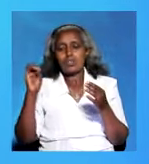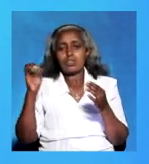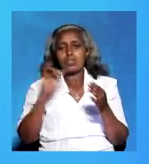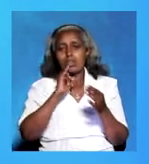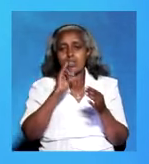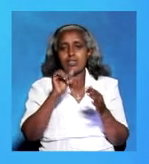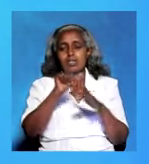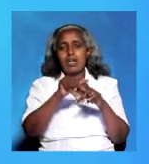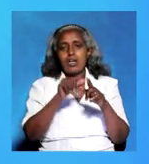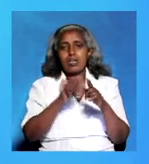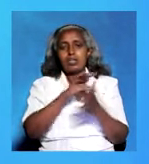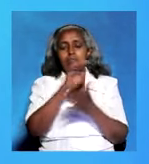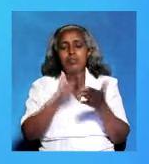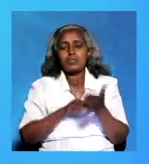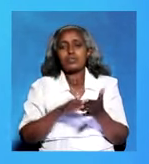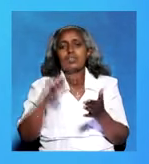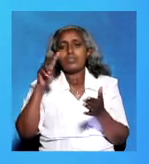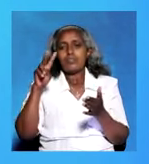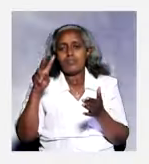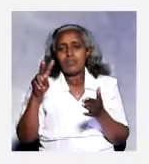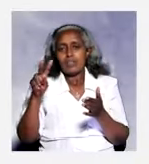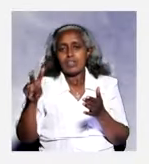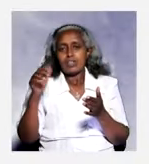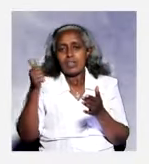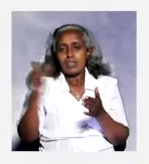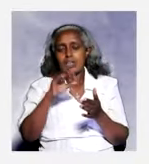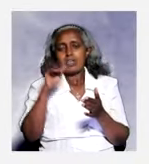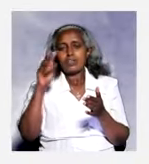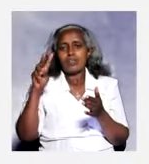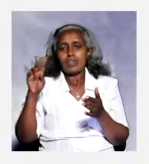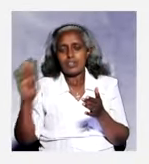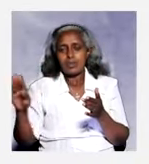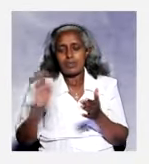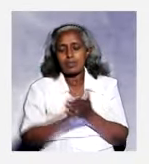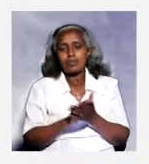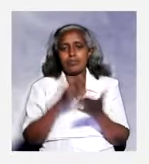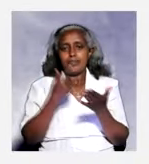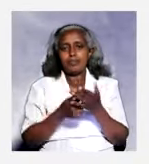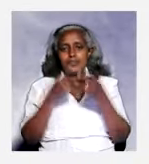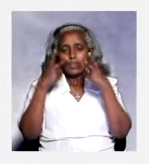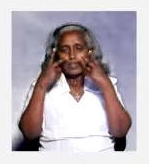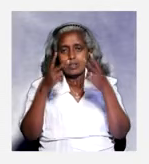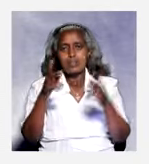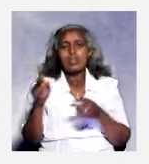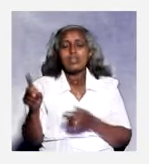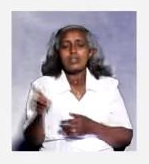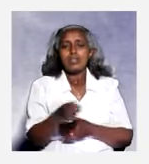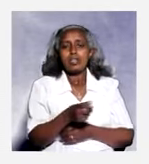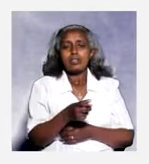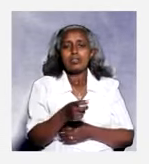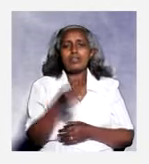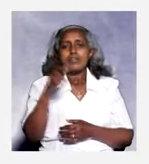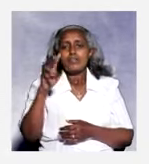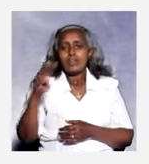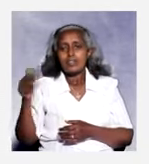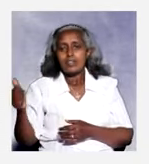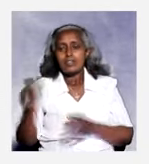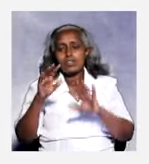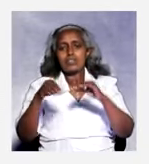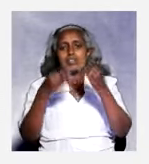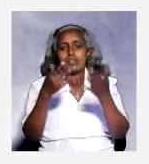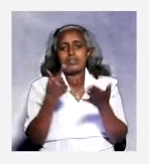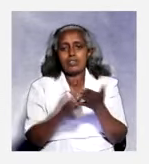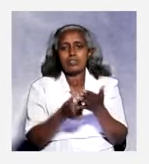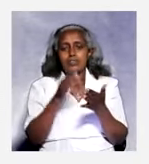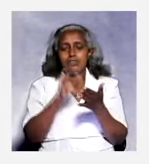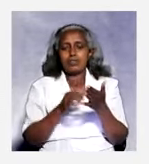the angle between vector A and B. Now let's see this one. Let vector A given in this